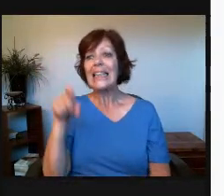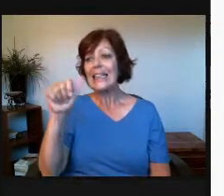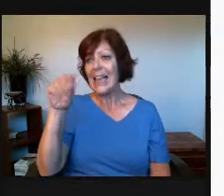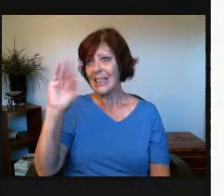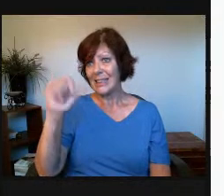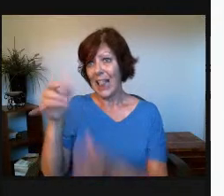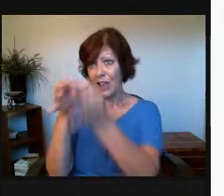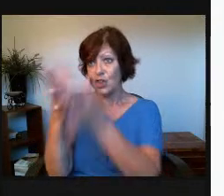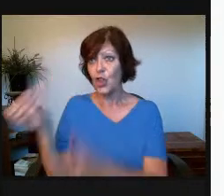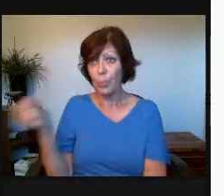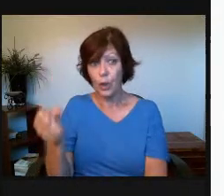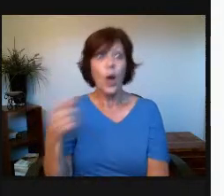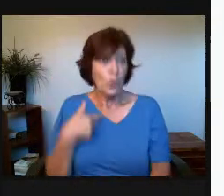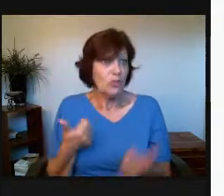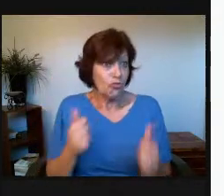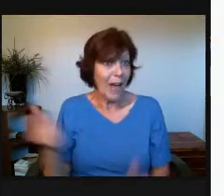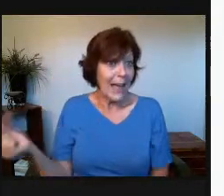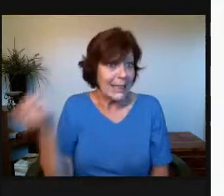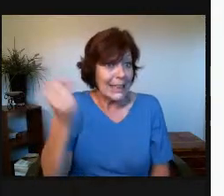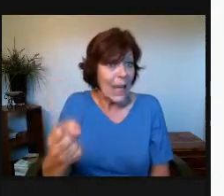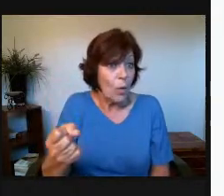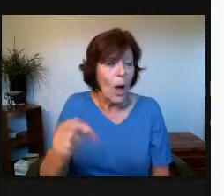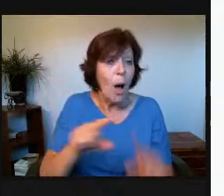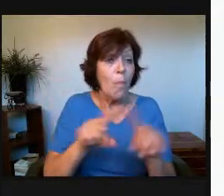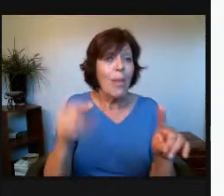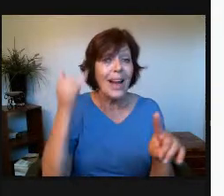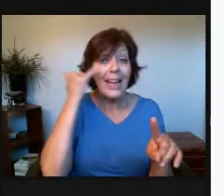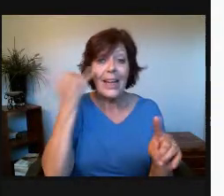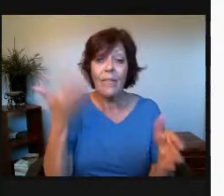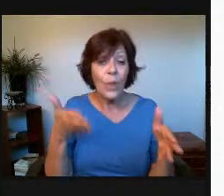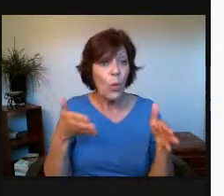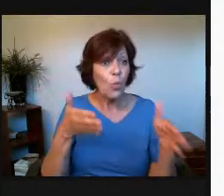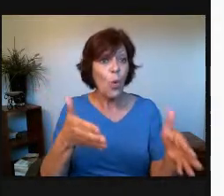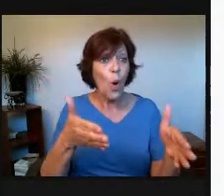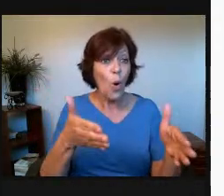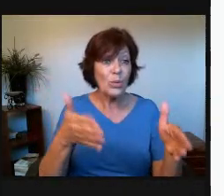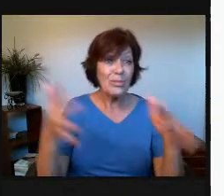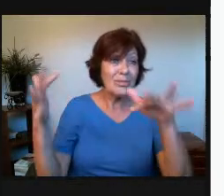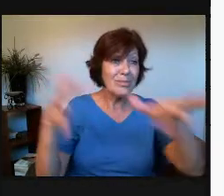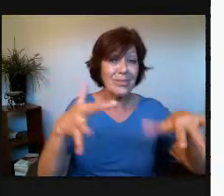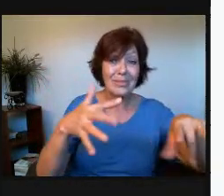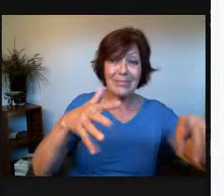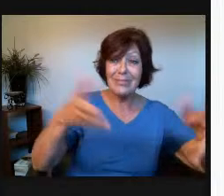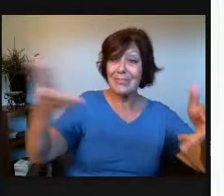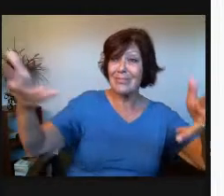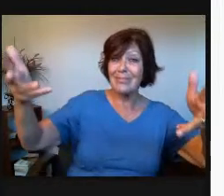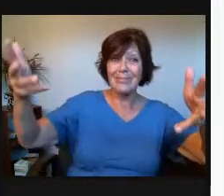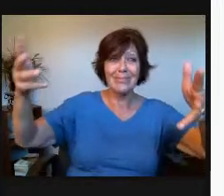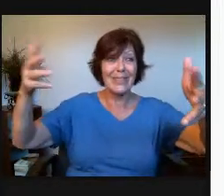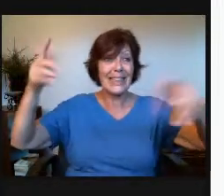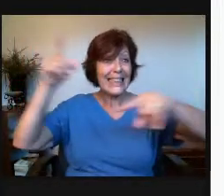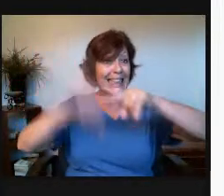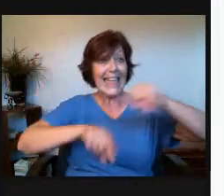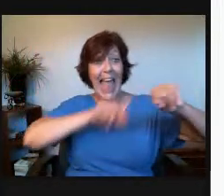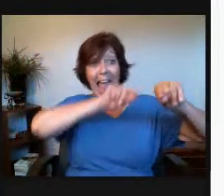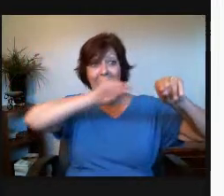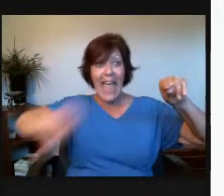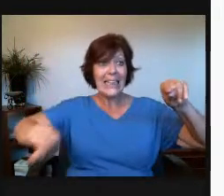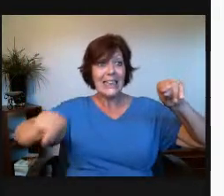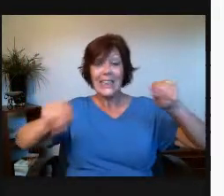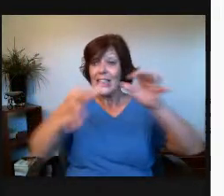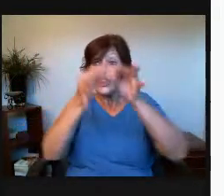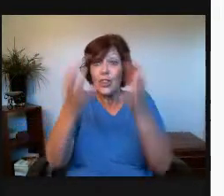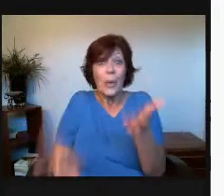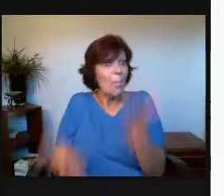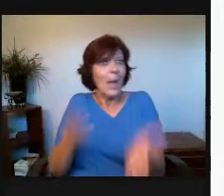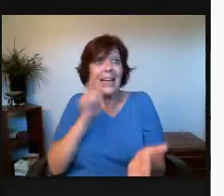interpreter, we will attempt to get you one. But if all of the roads are covered in snow and there's a travel ban, then that interpreter may